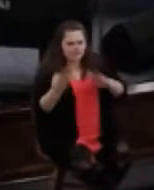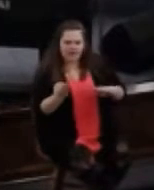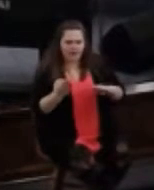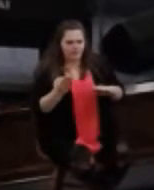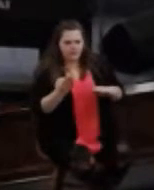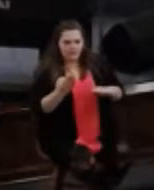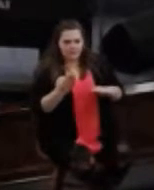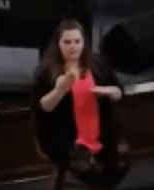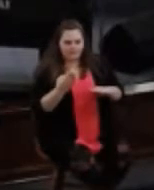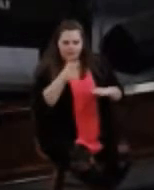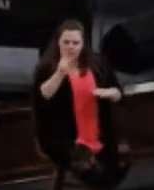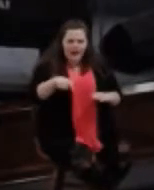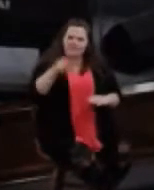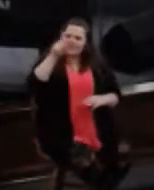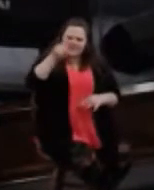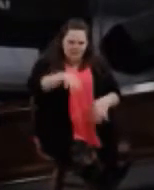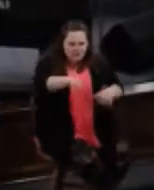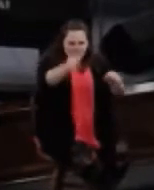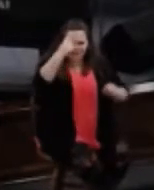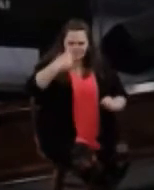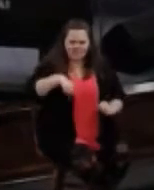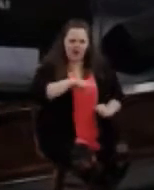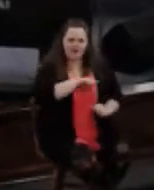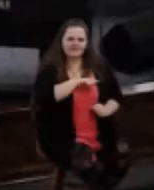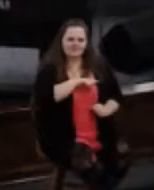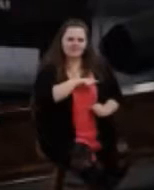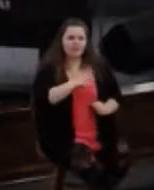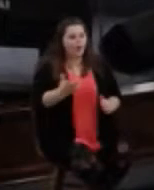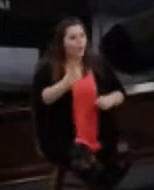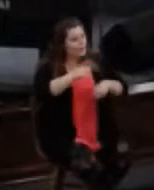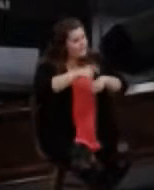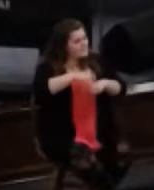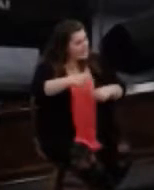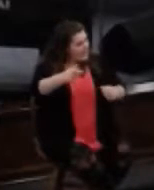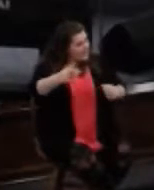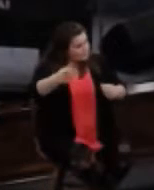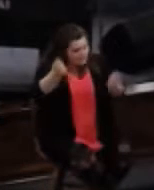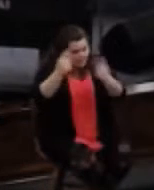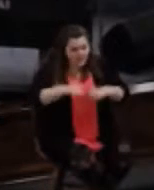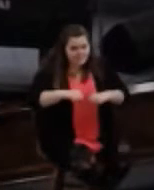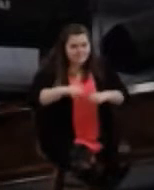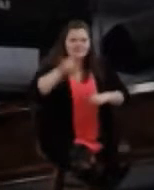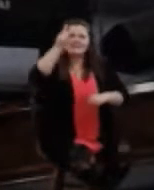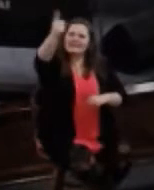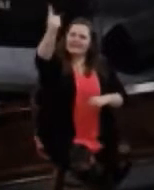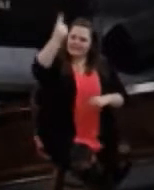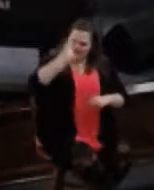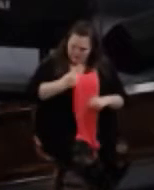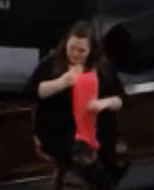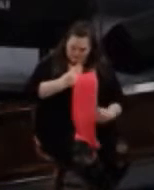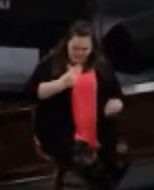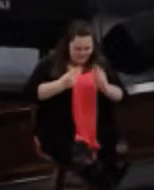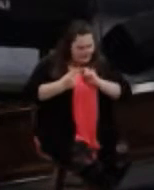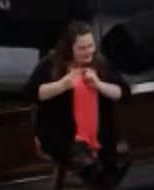had come, Jesus came to give us eternal life.